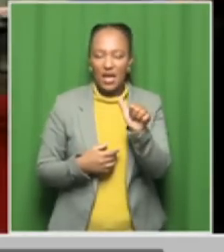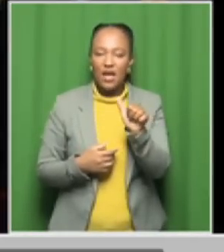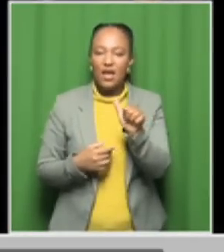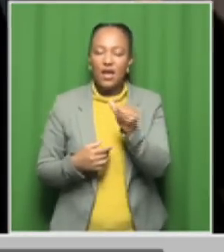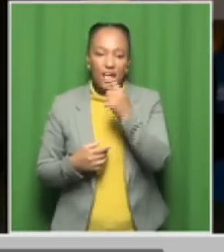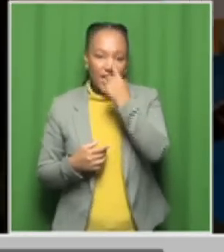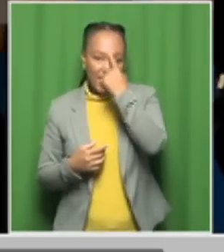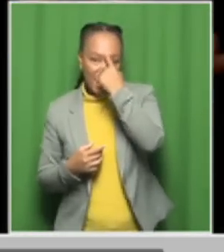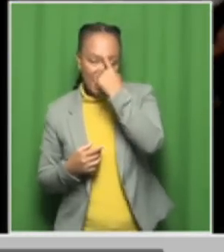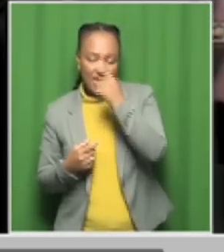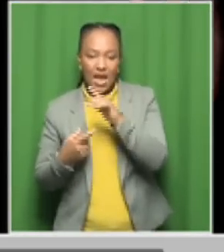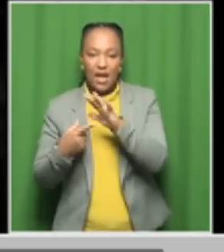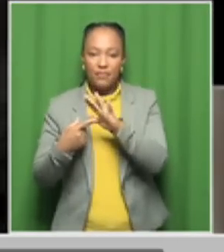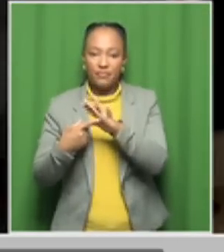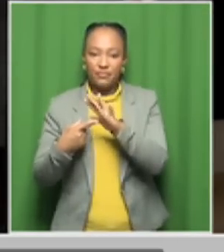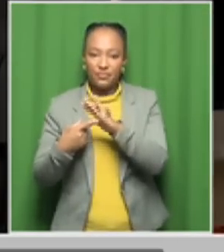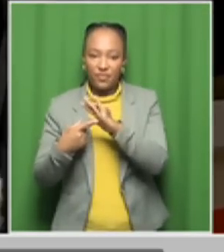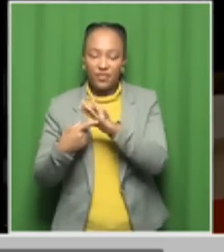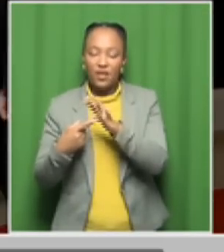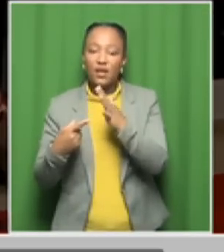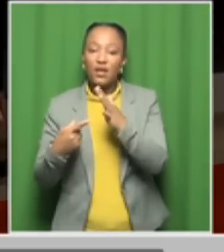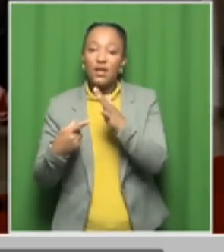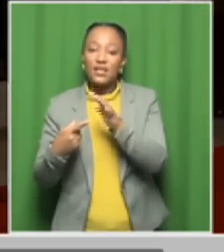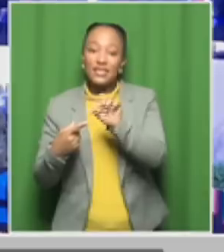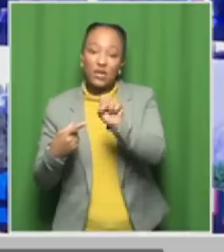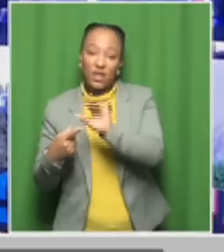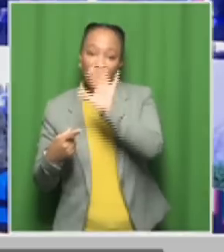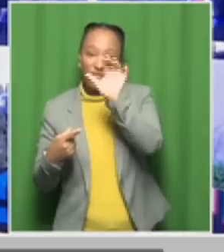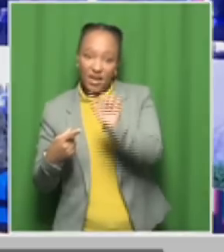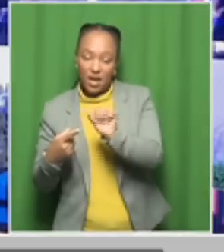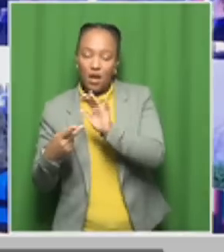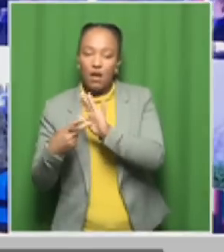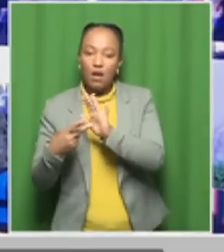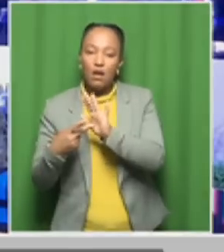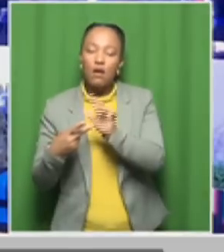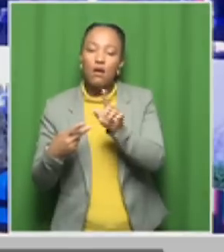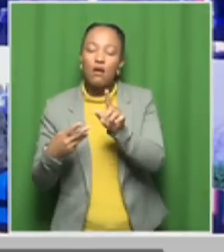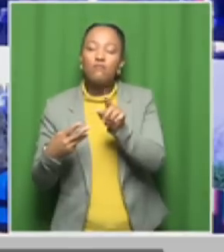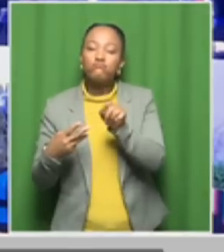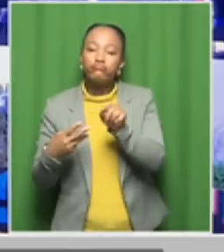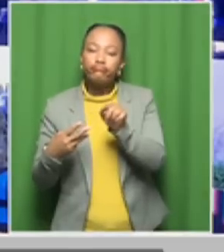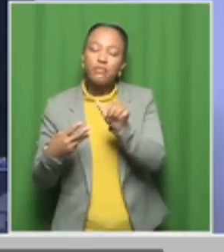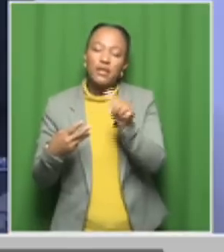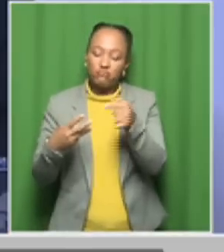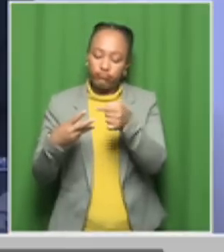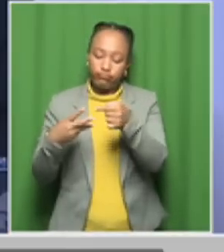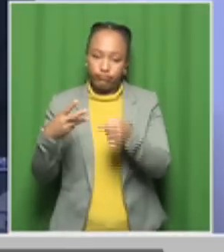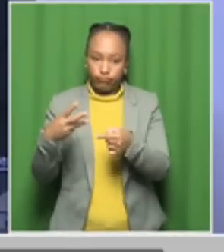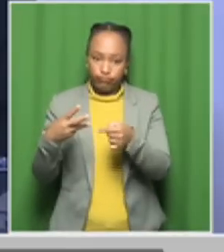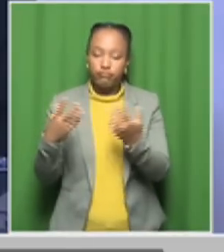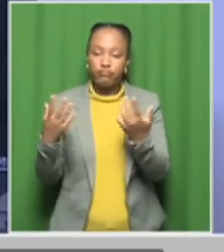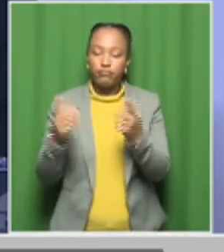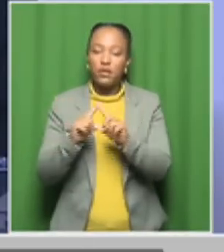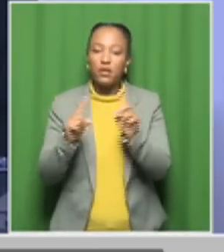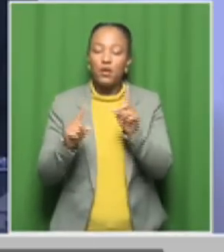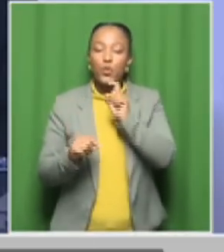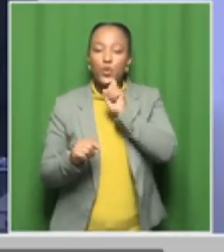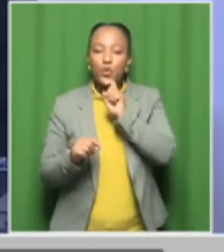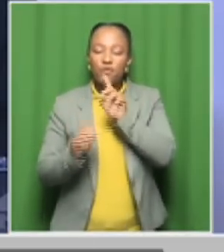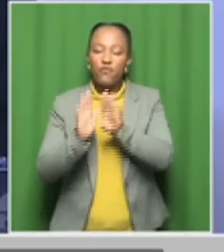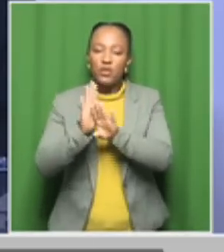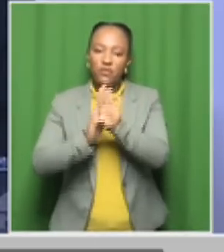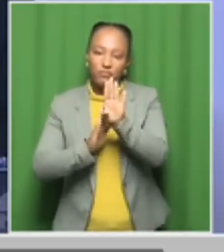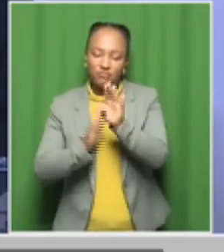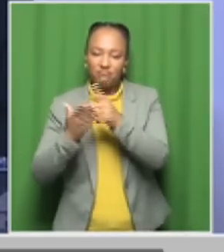Africa fund. So we contribute to this fund as the 3 countries, and then we use it to support development projects